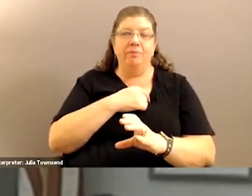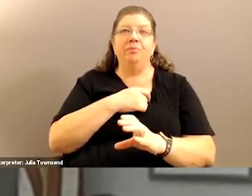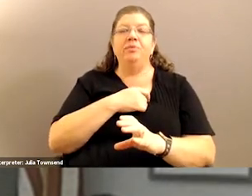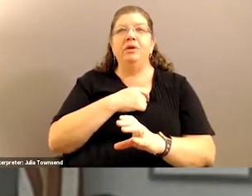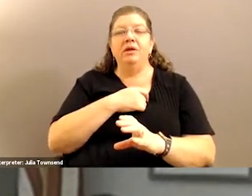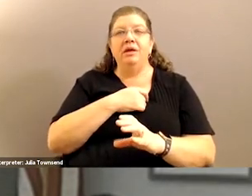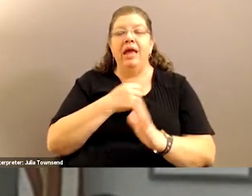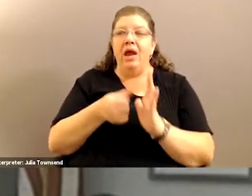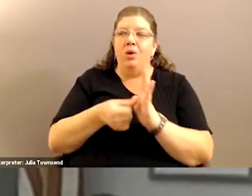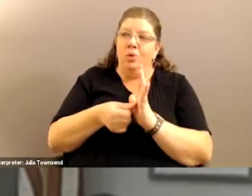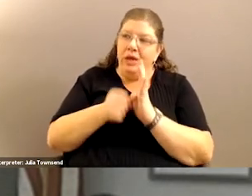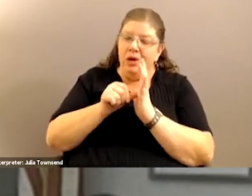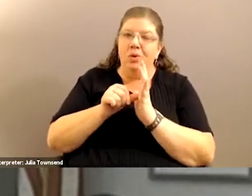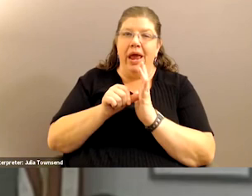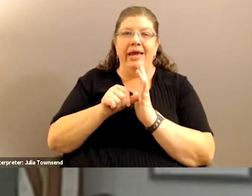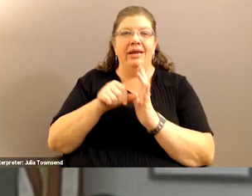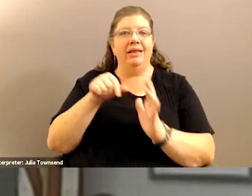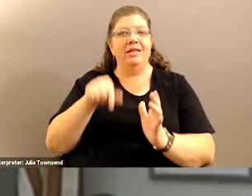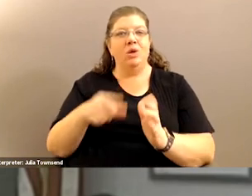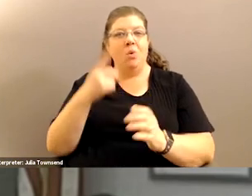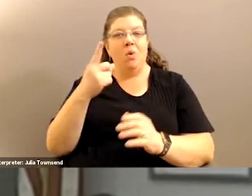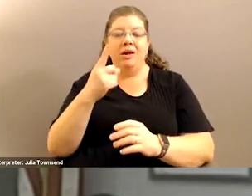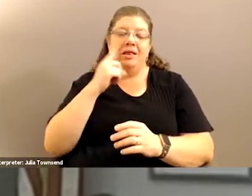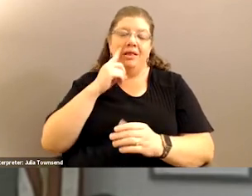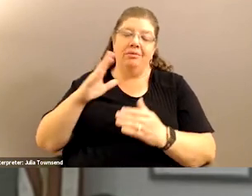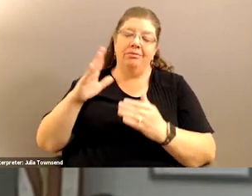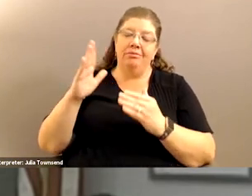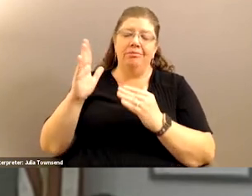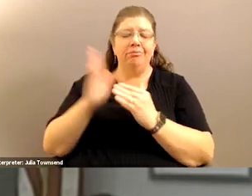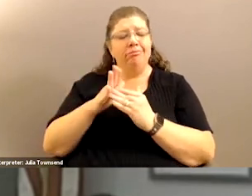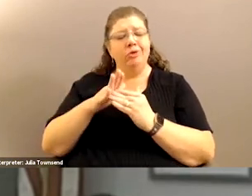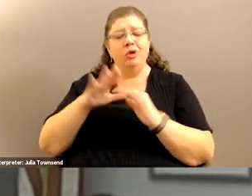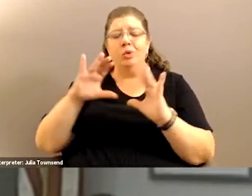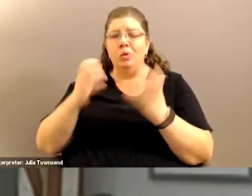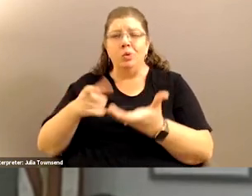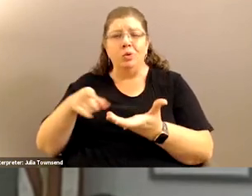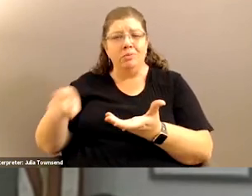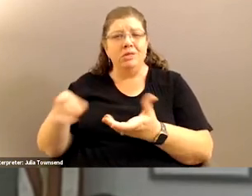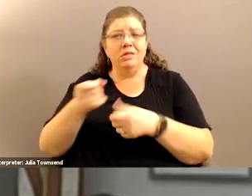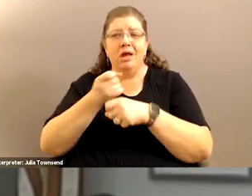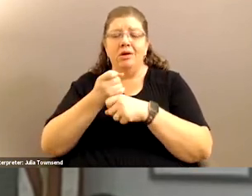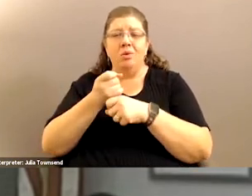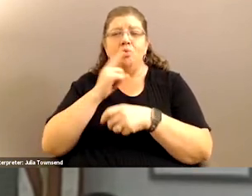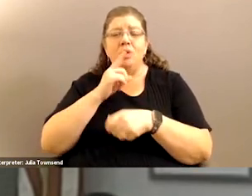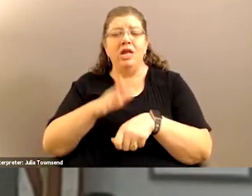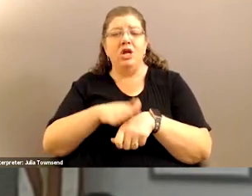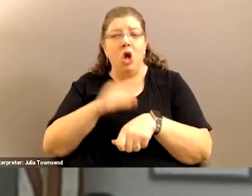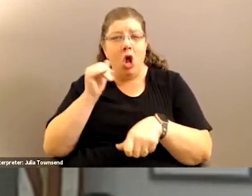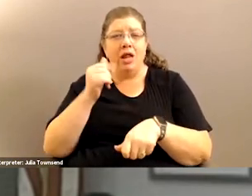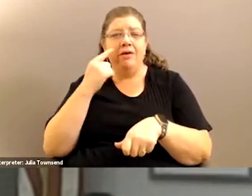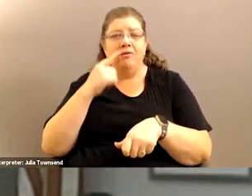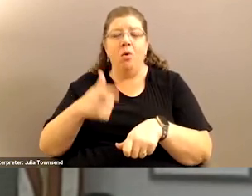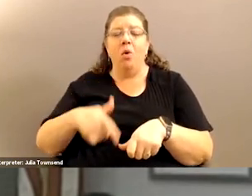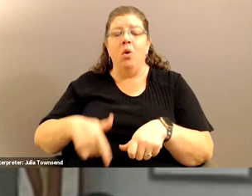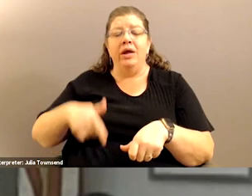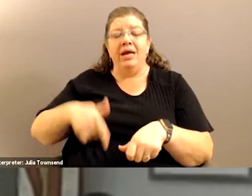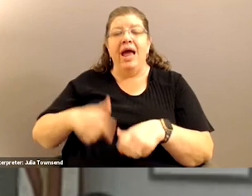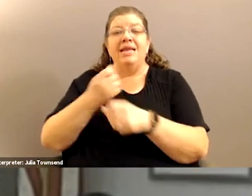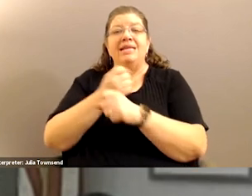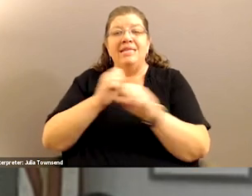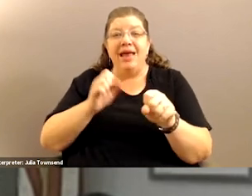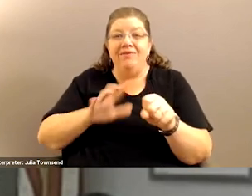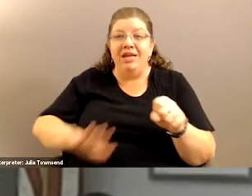reiterated this is one of the premier groups that is causing calling for gun safety across